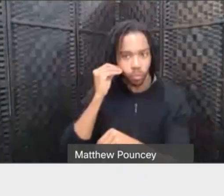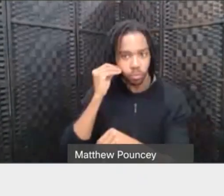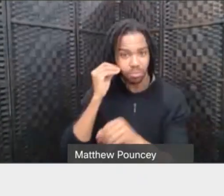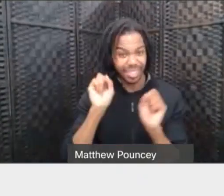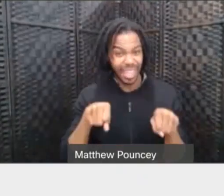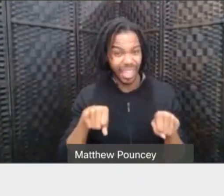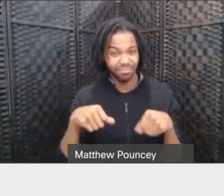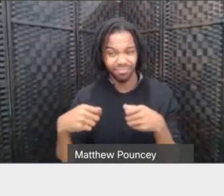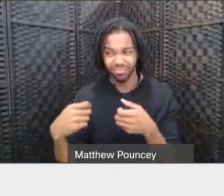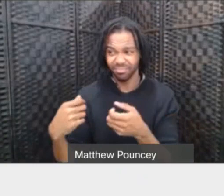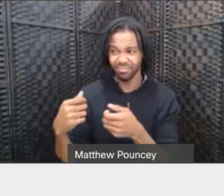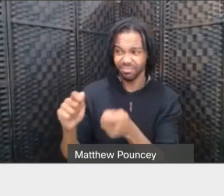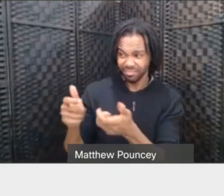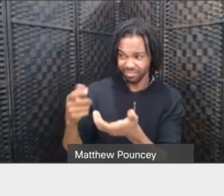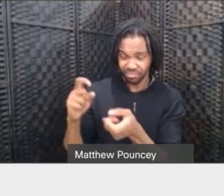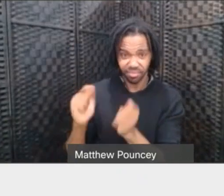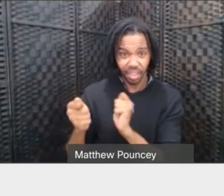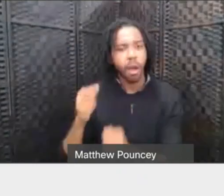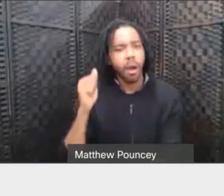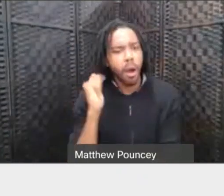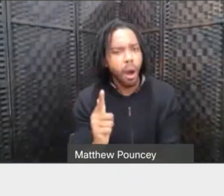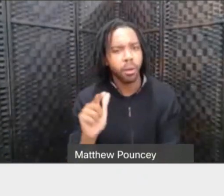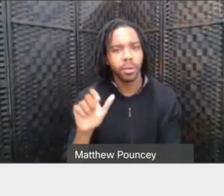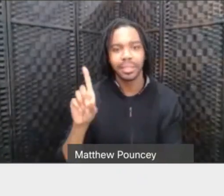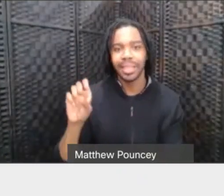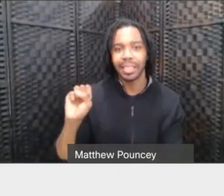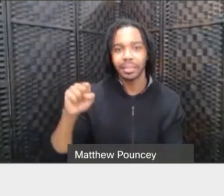All DSPs work hard and deserve the bonus.